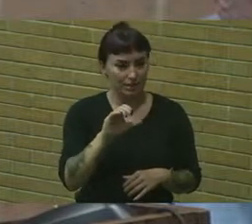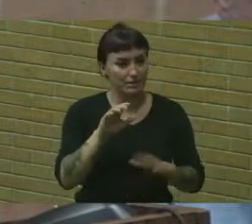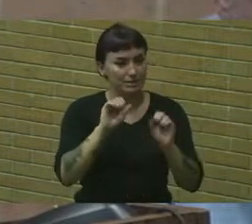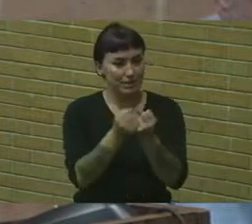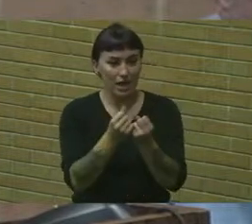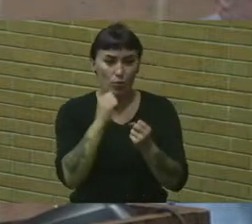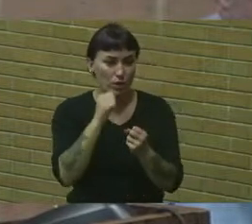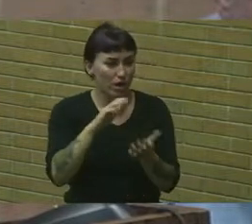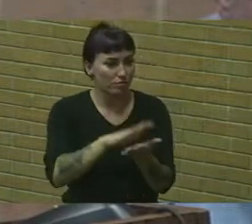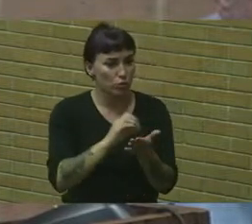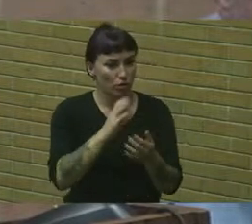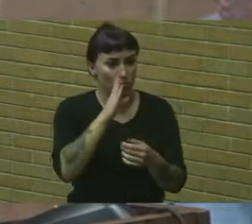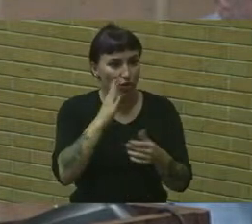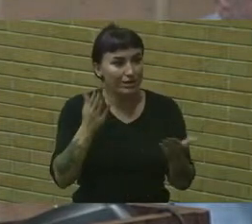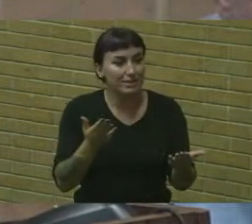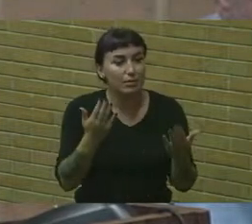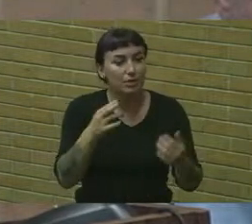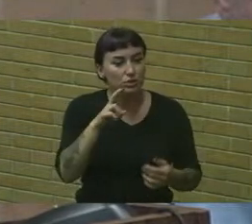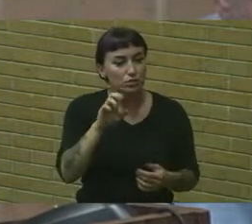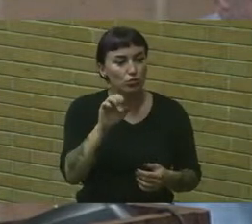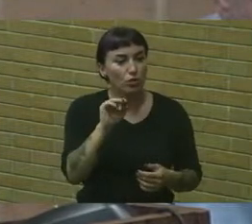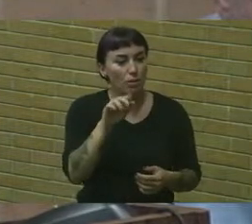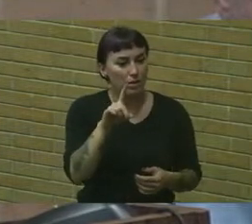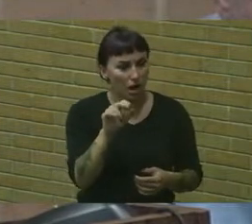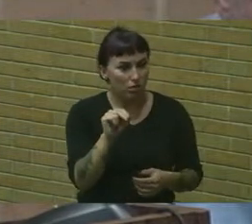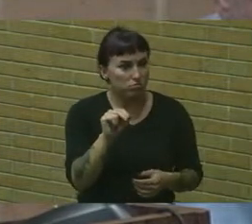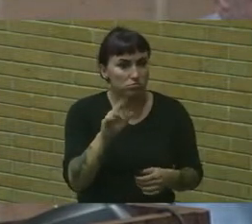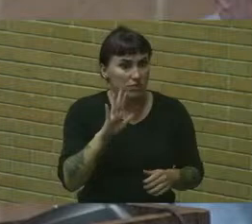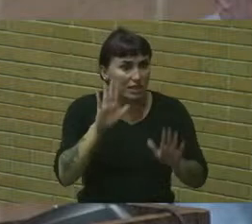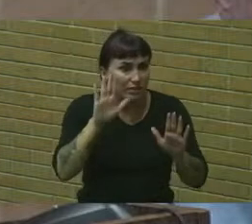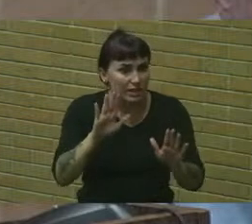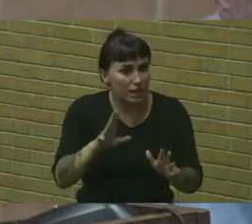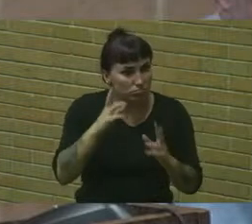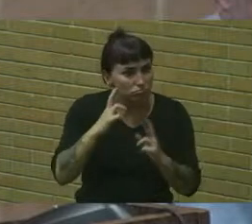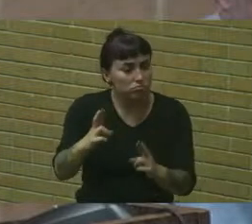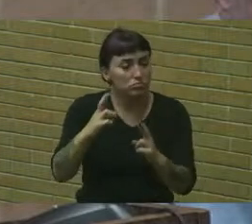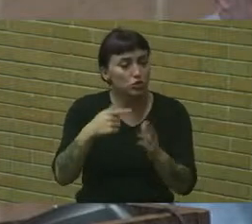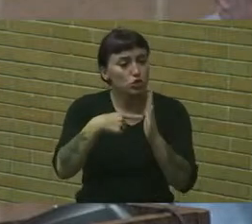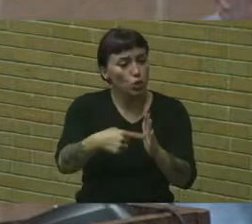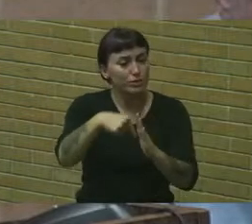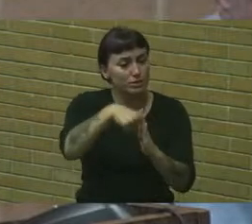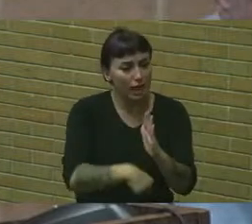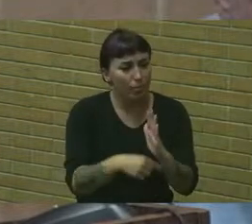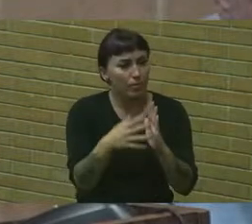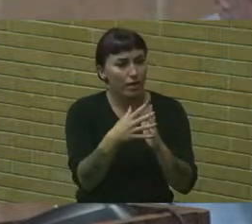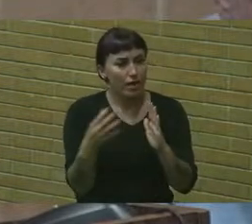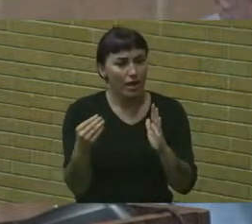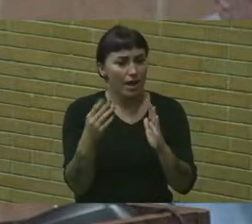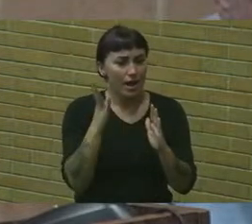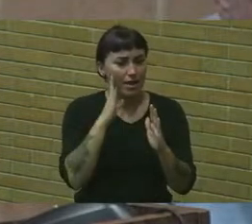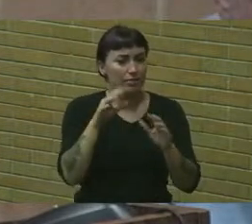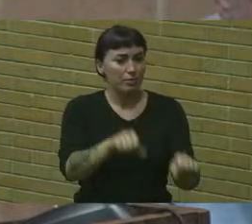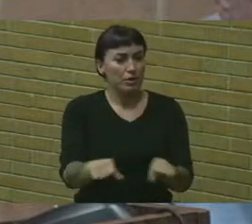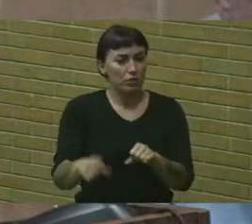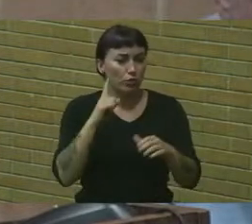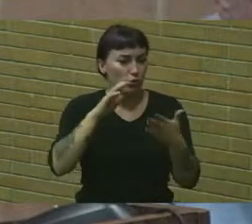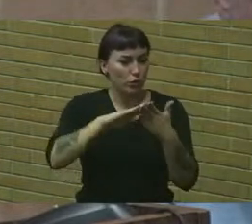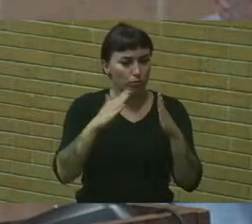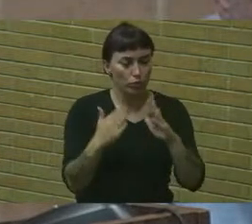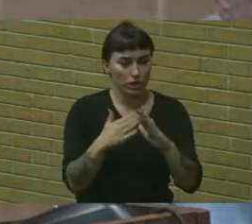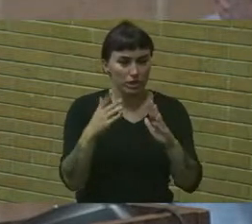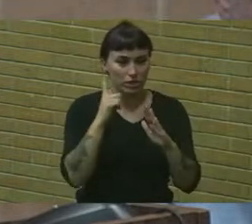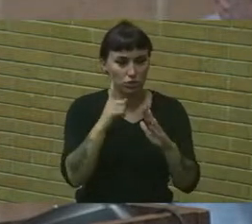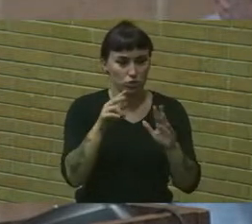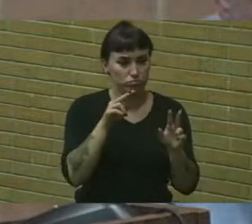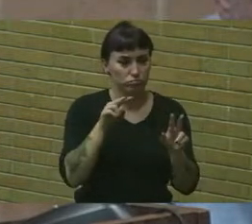school at Brighton today because of Ramadan. I think that's fantastic. It shows the depth and the ability for this community to look at